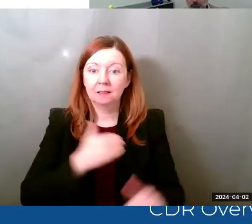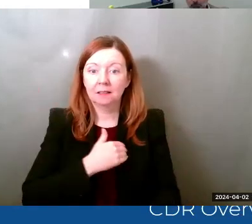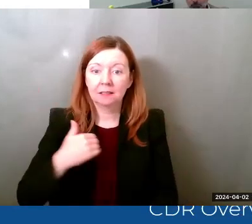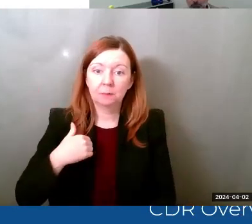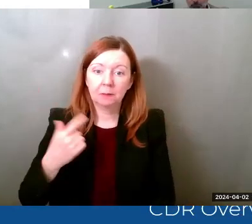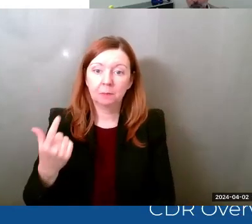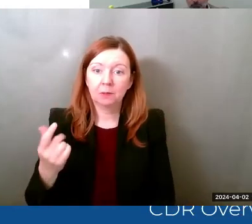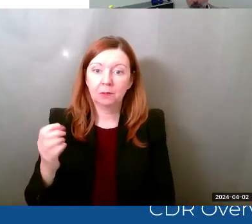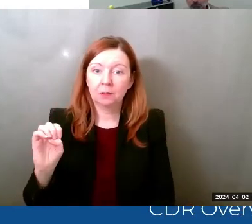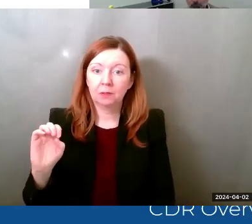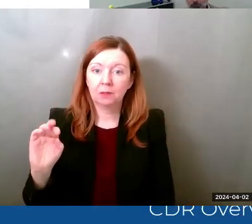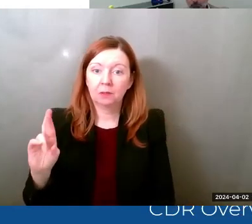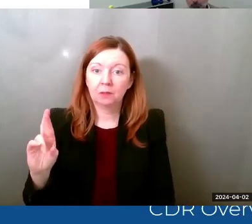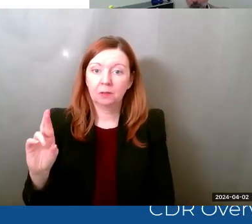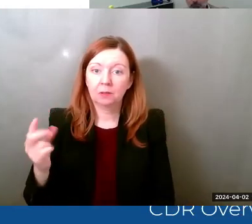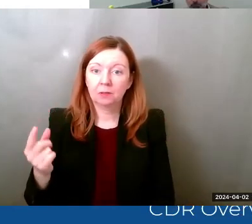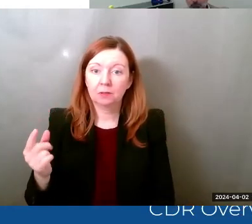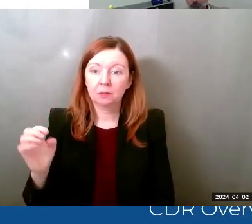George Claflin.